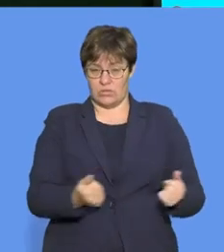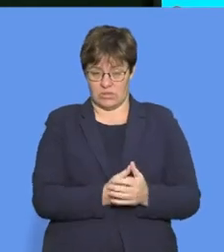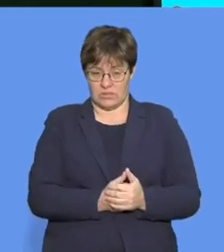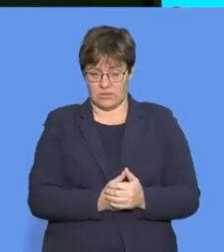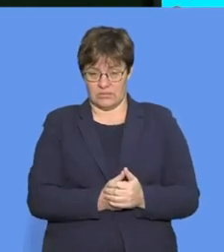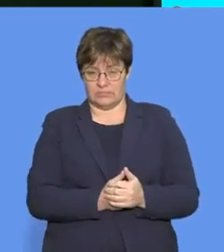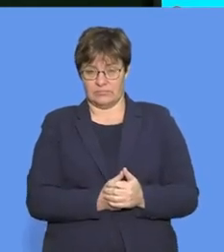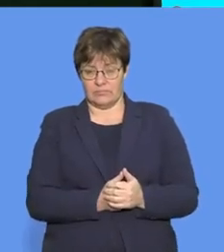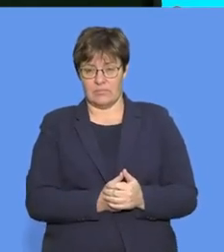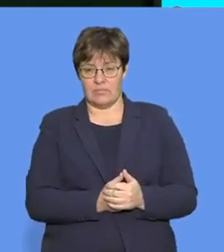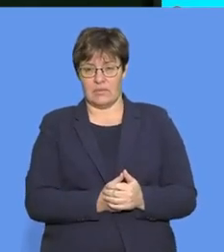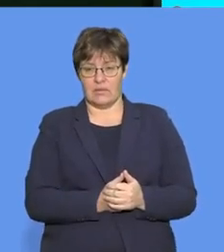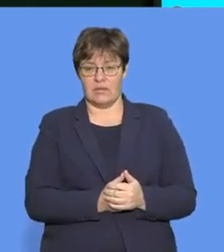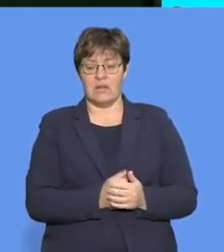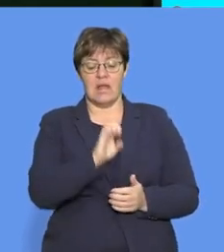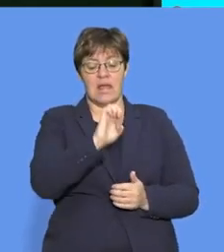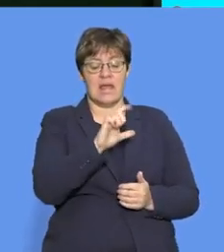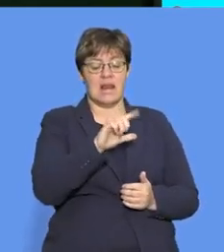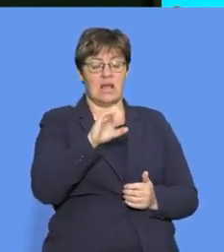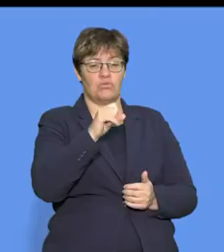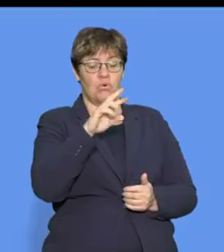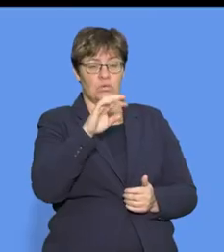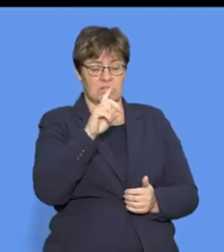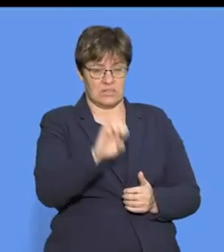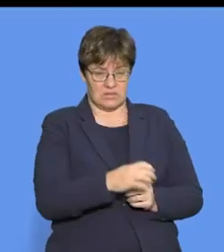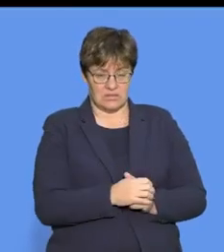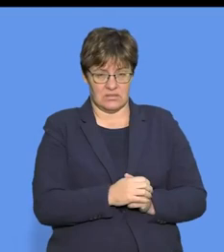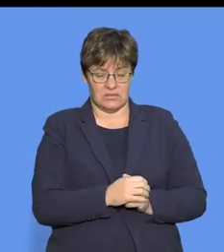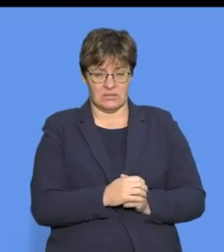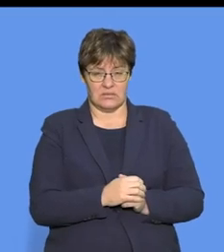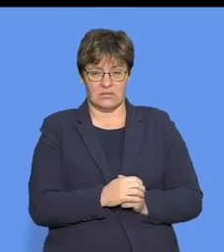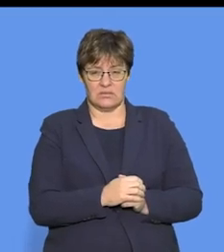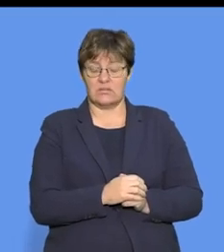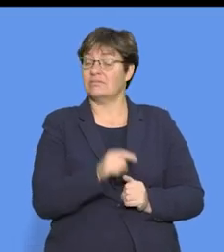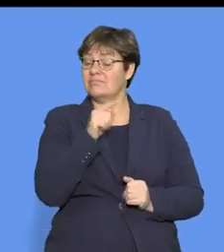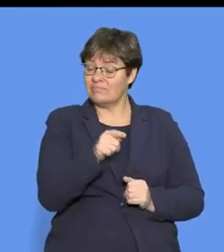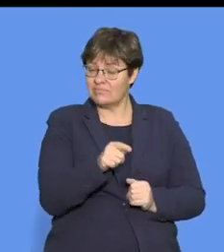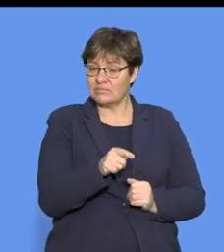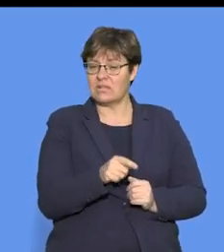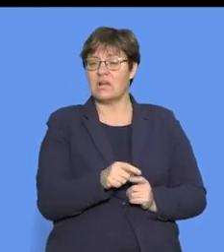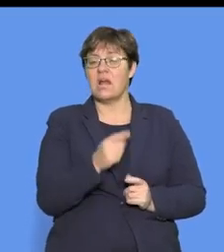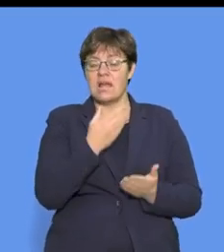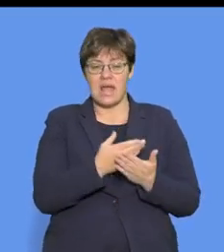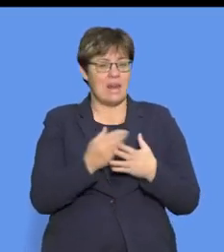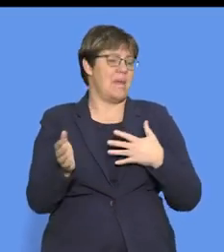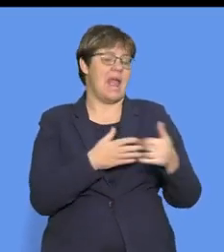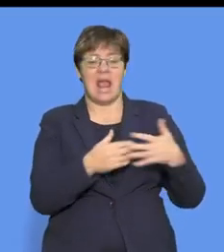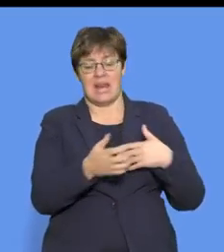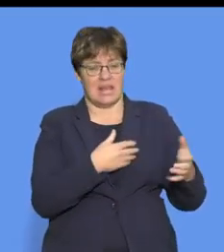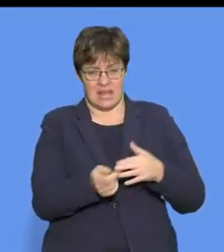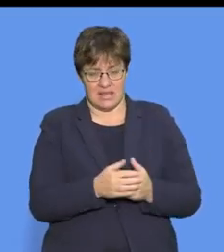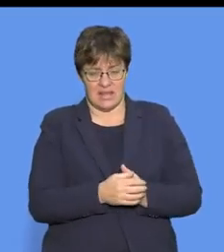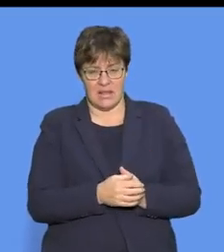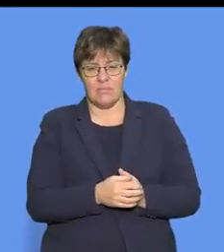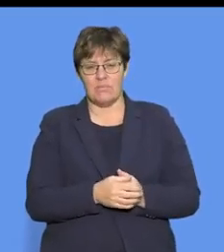solution, electrodes. The electrodes over here, in this case of electrolysis, can be